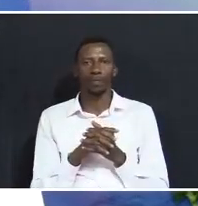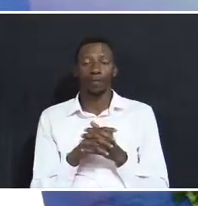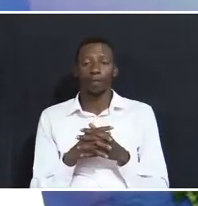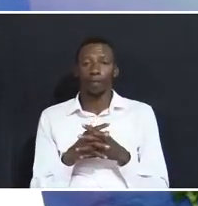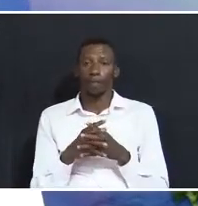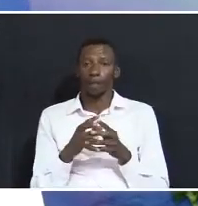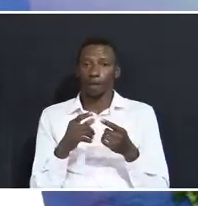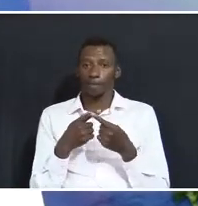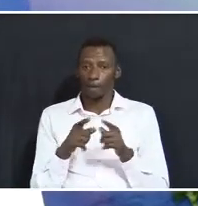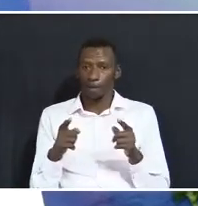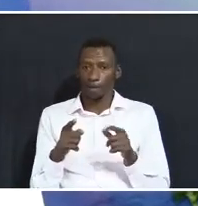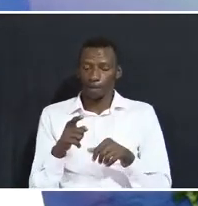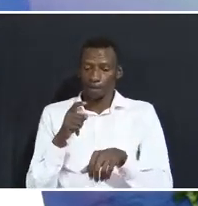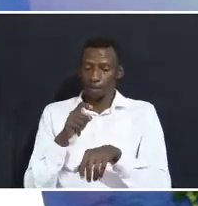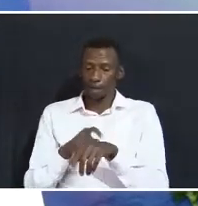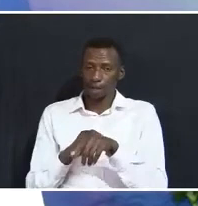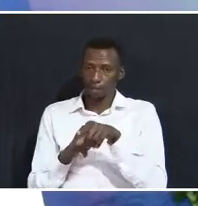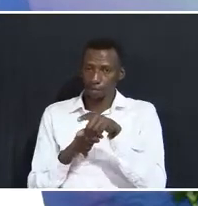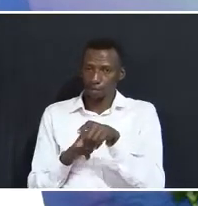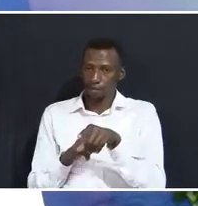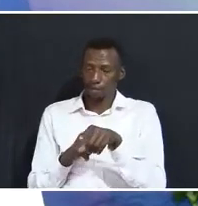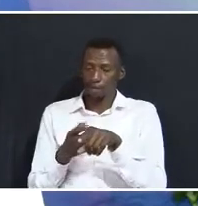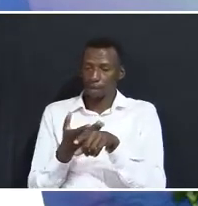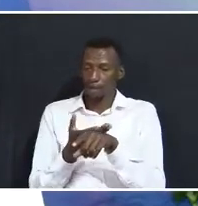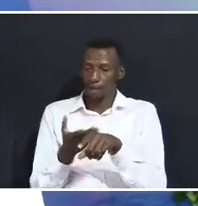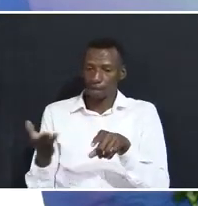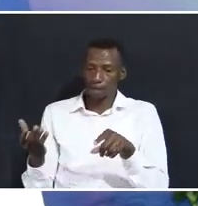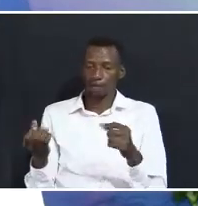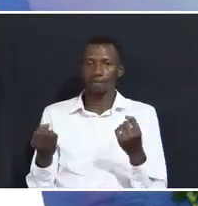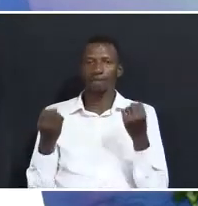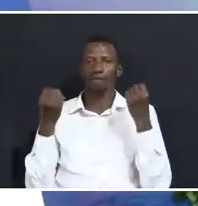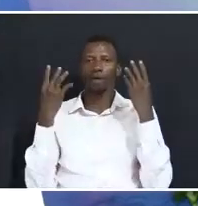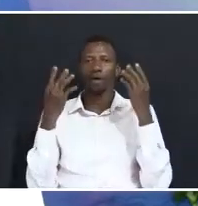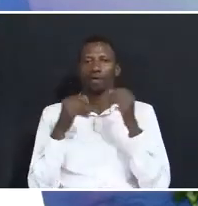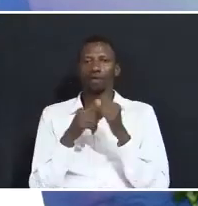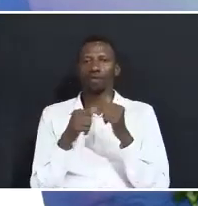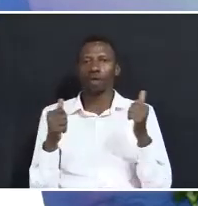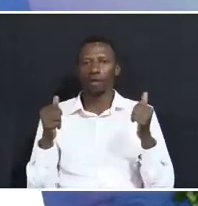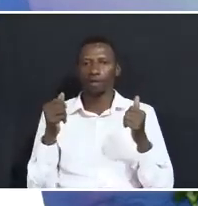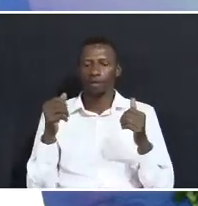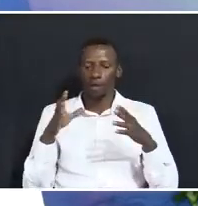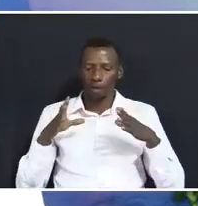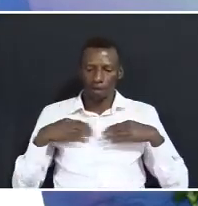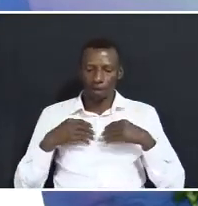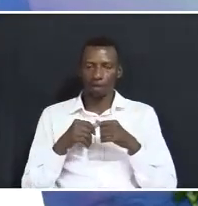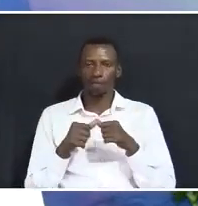But this time, they got it that the Messiah is here.